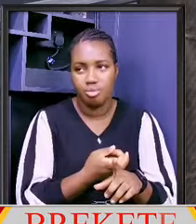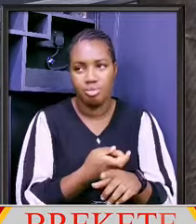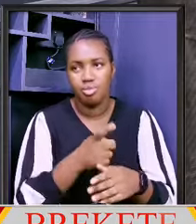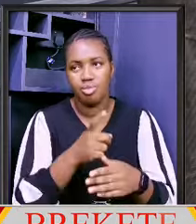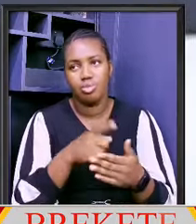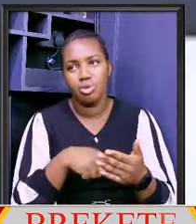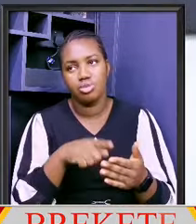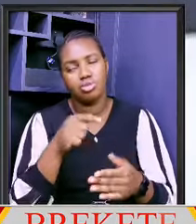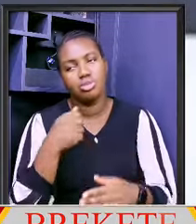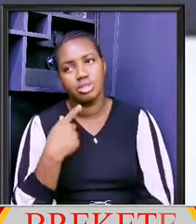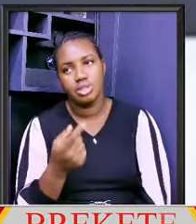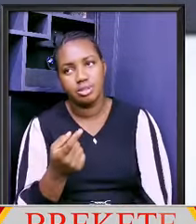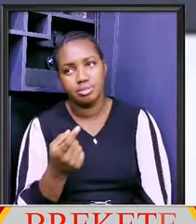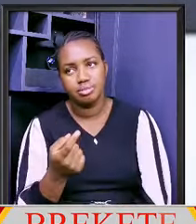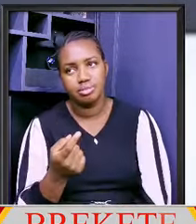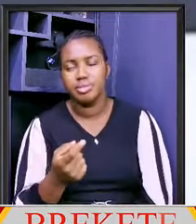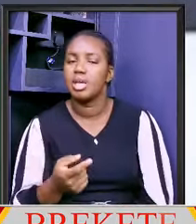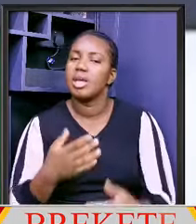other?